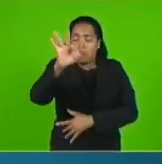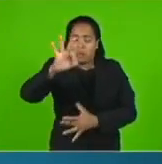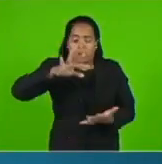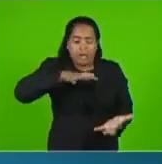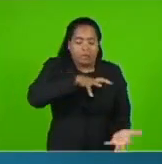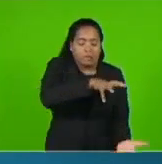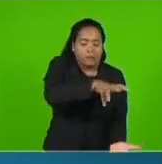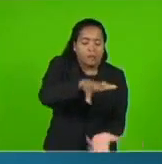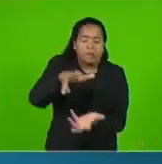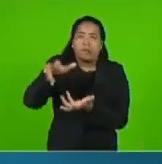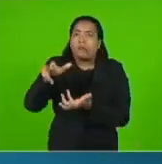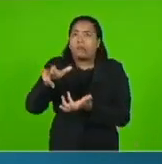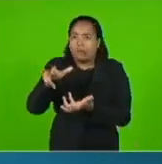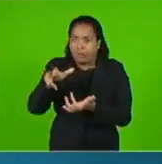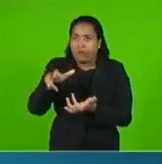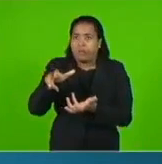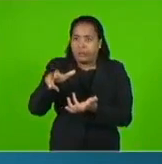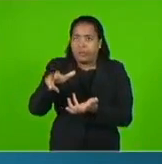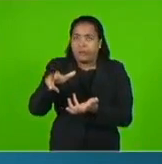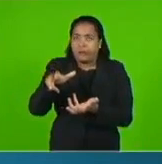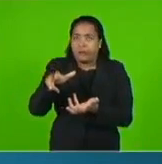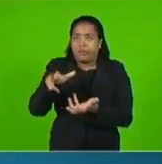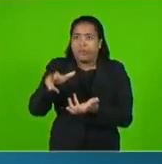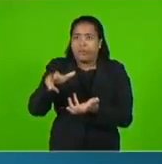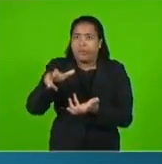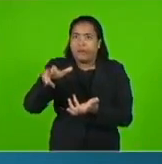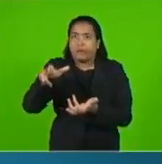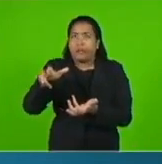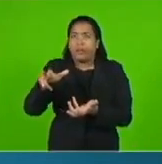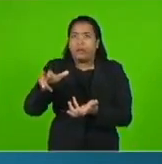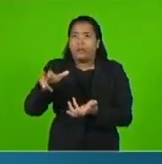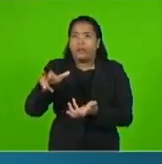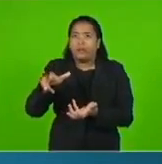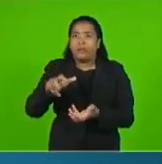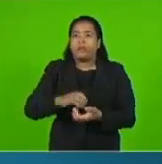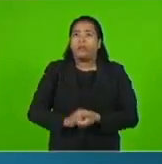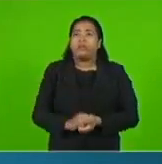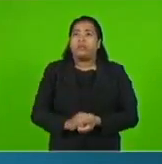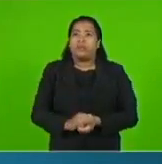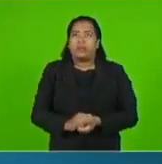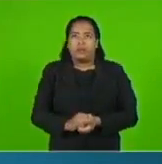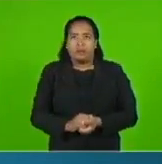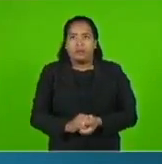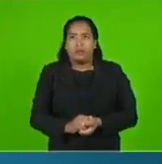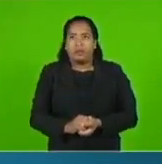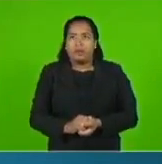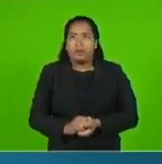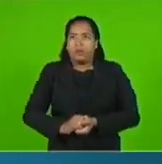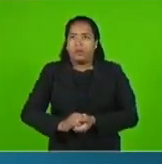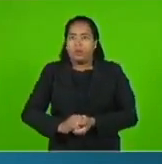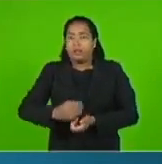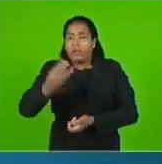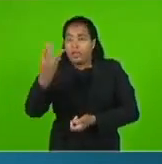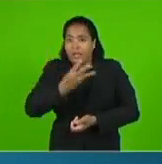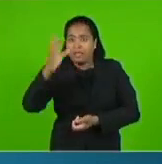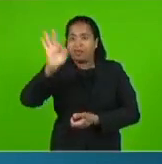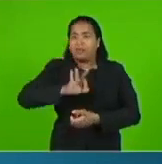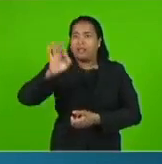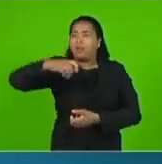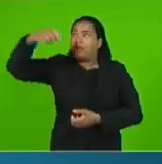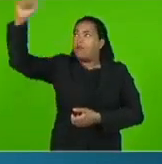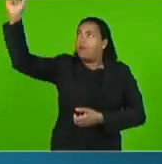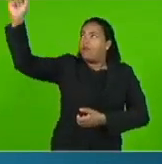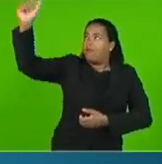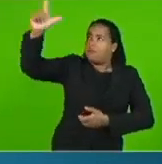So observe, a third of the sun was struck. According to Jack Scott, it was 40%, but the trumpet was a little